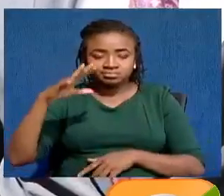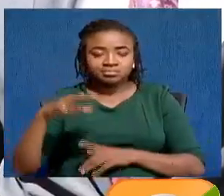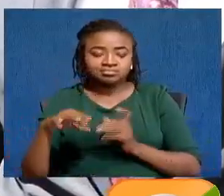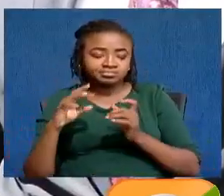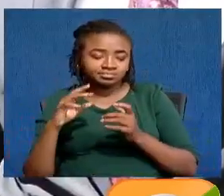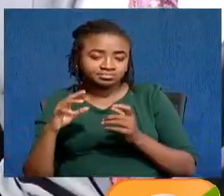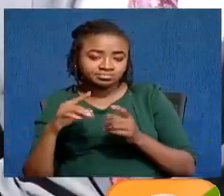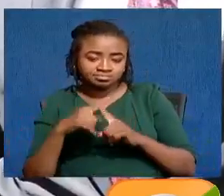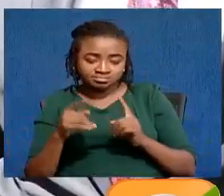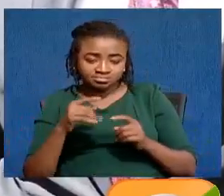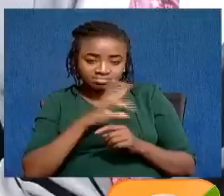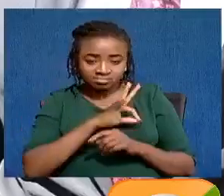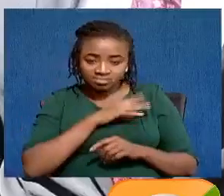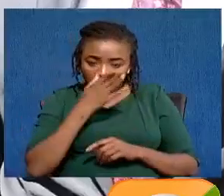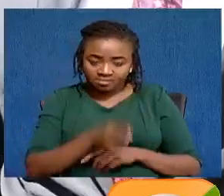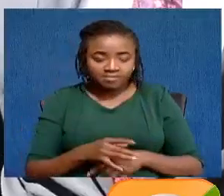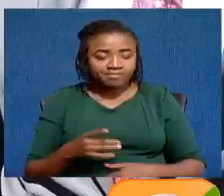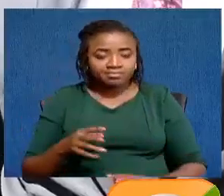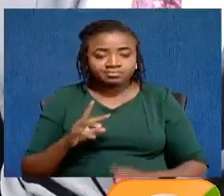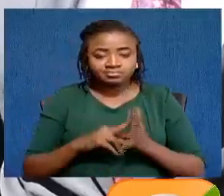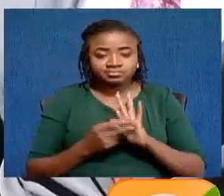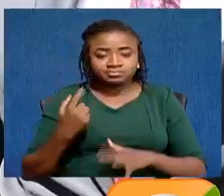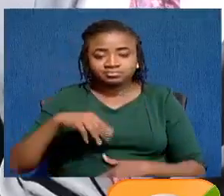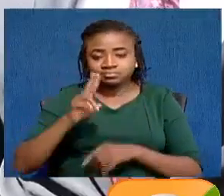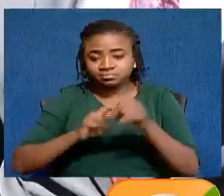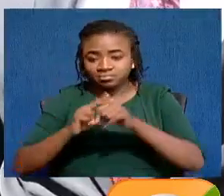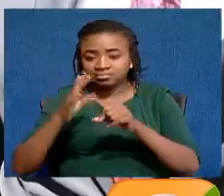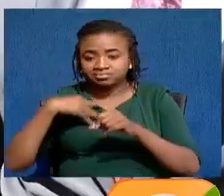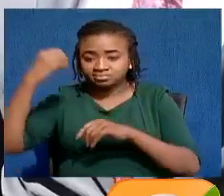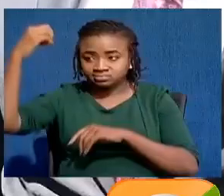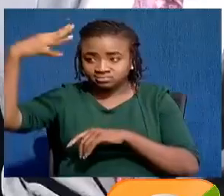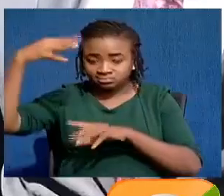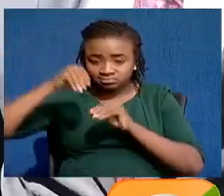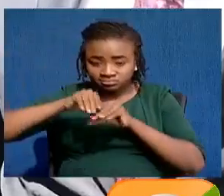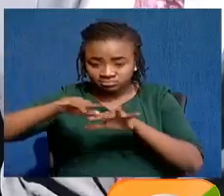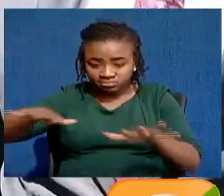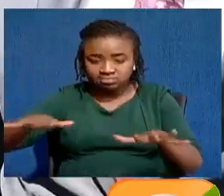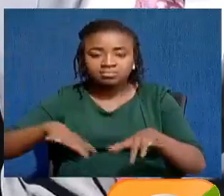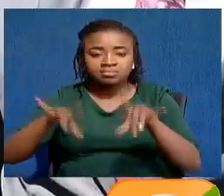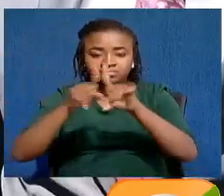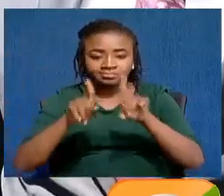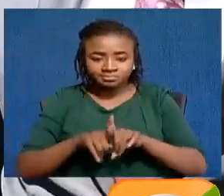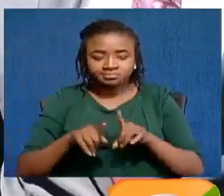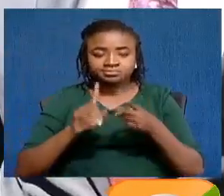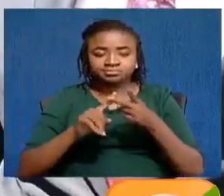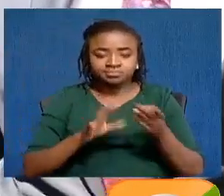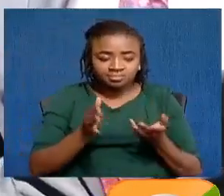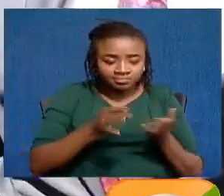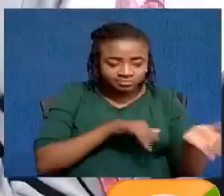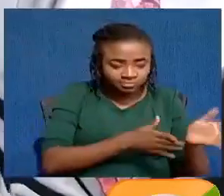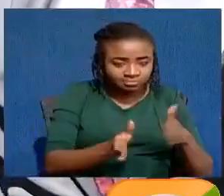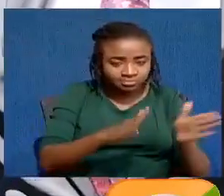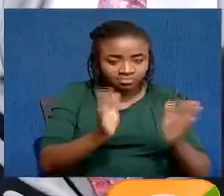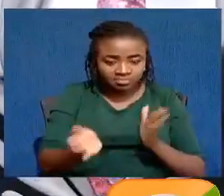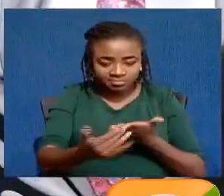what are we saying? We are saying as we increase our energy consumption, as we increase our energy generation, as